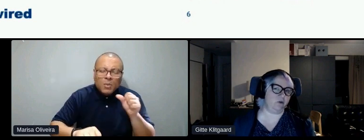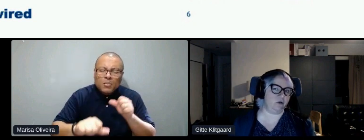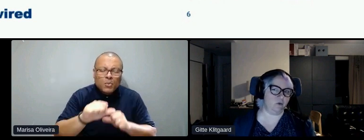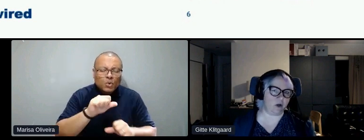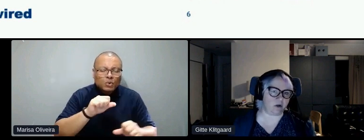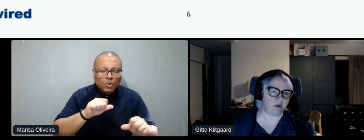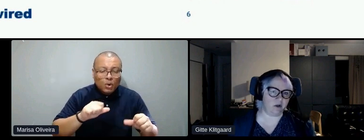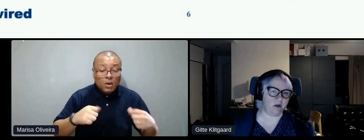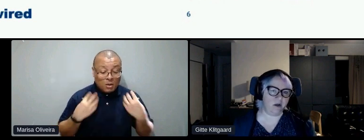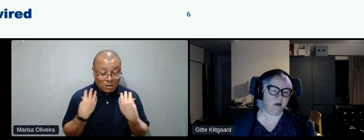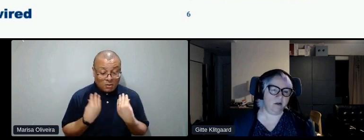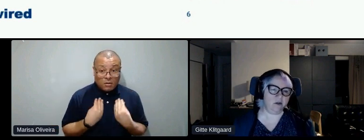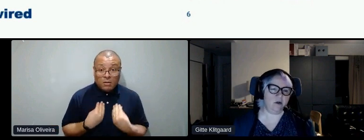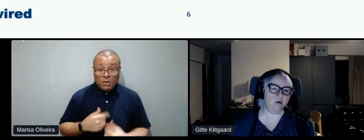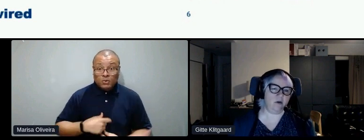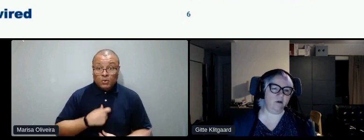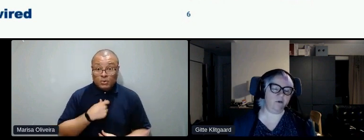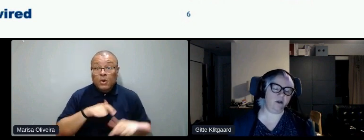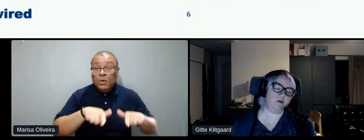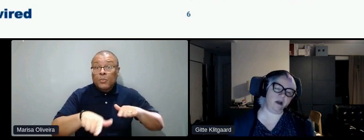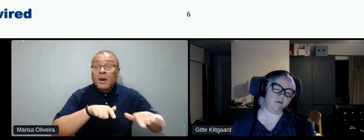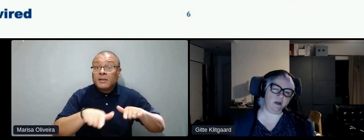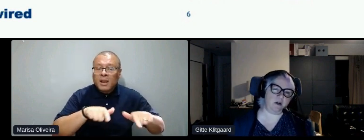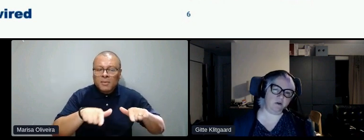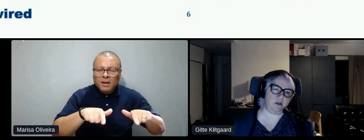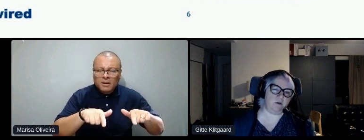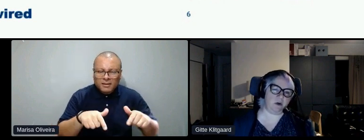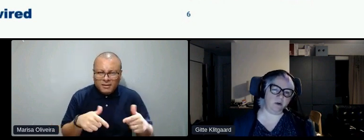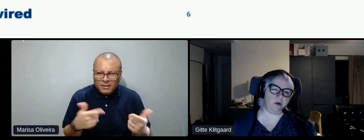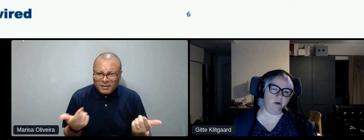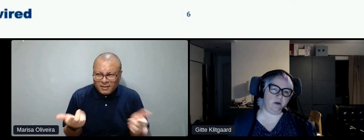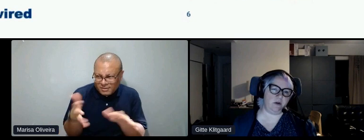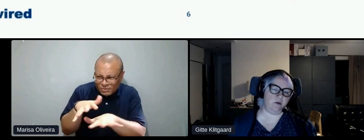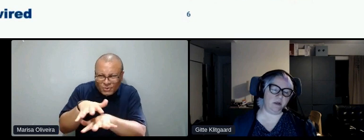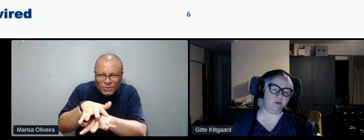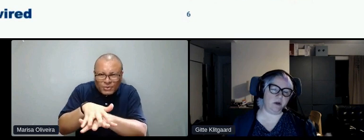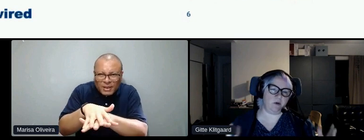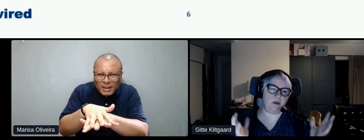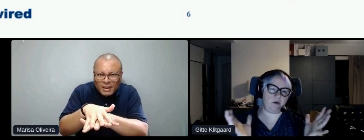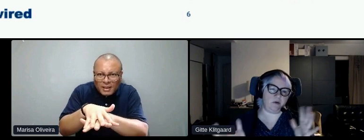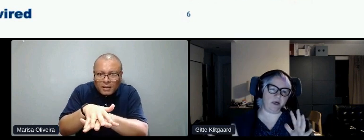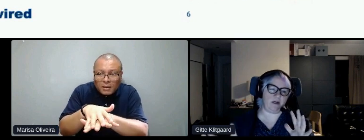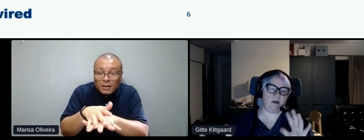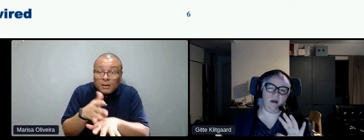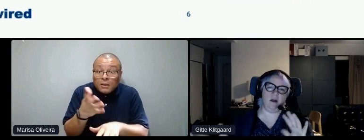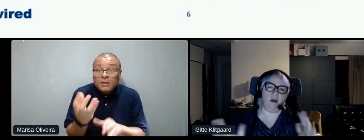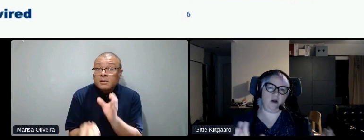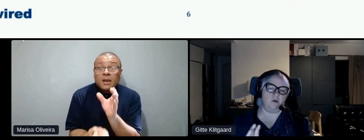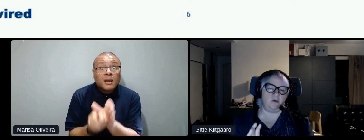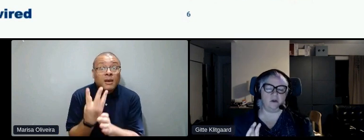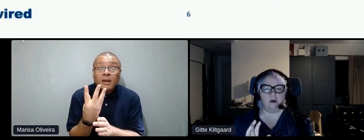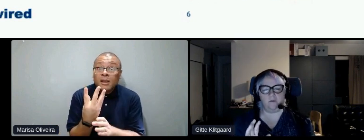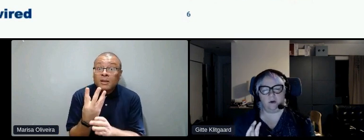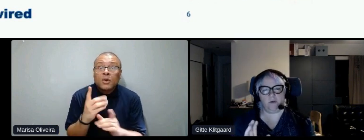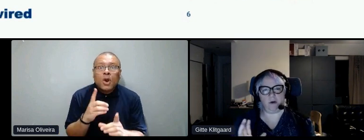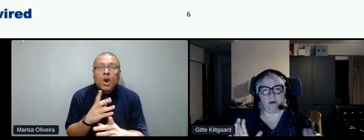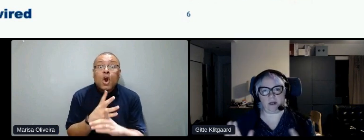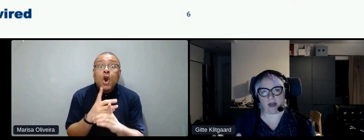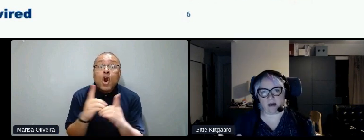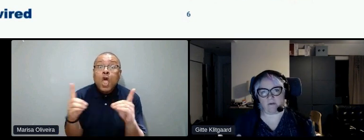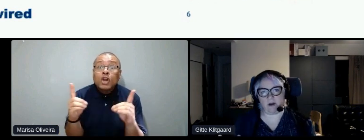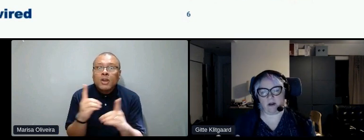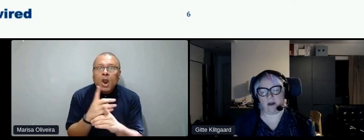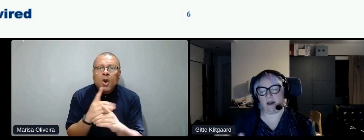wearing suits to work. So if we don't have inclusion, what we're going to do is we're going to create clones of what we